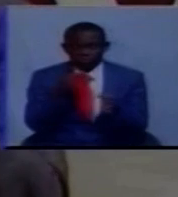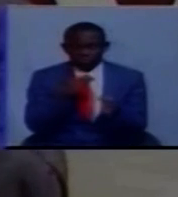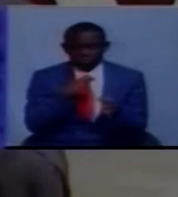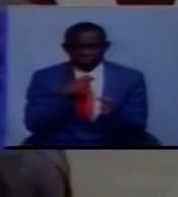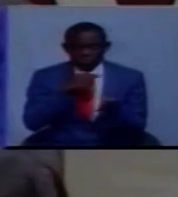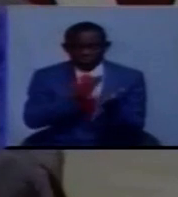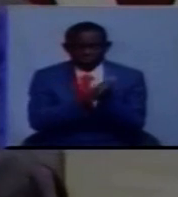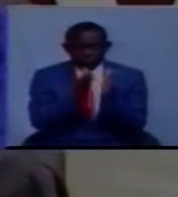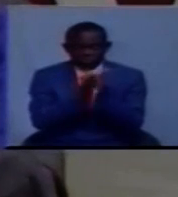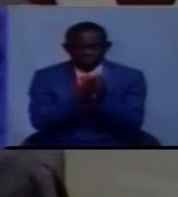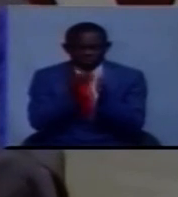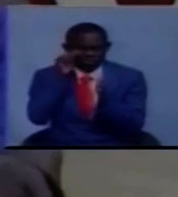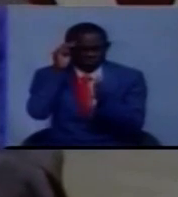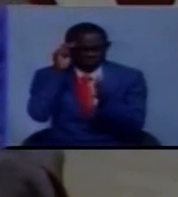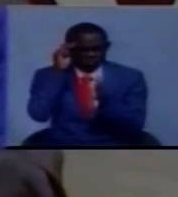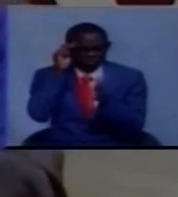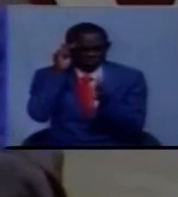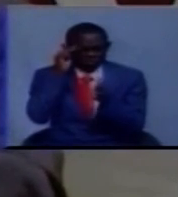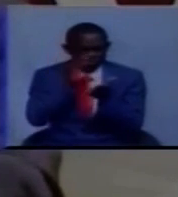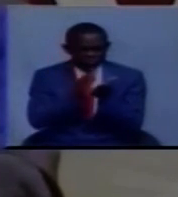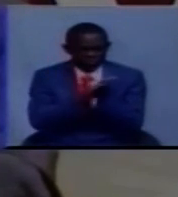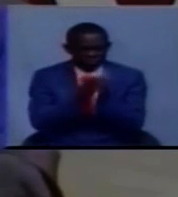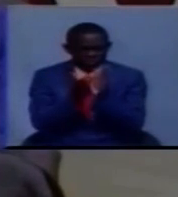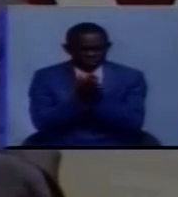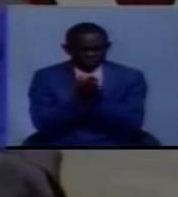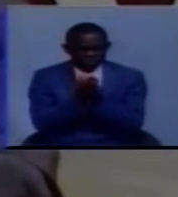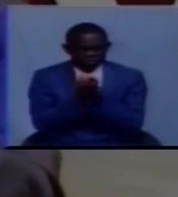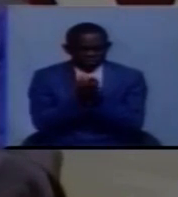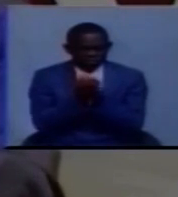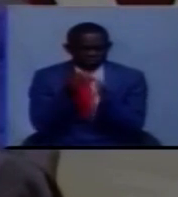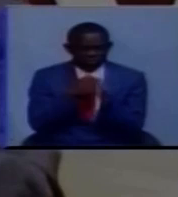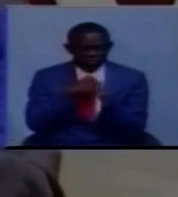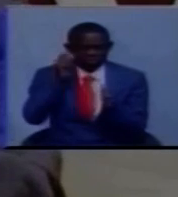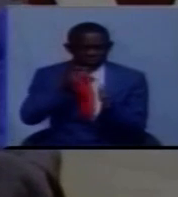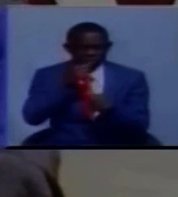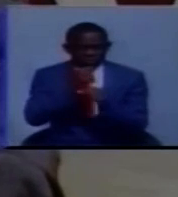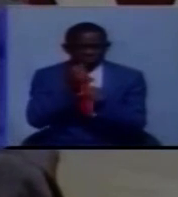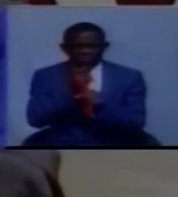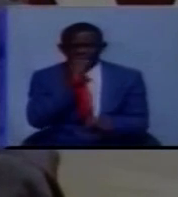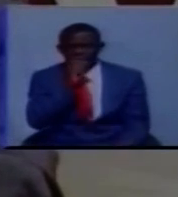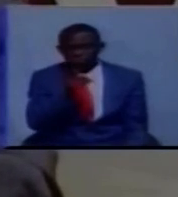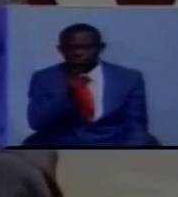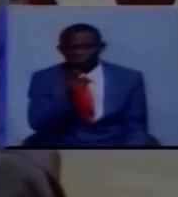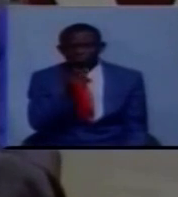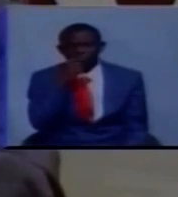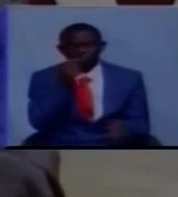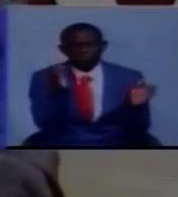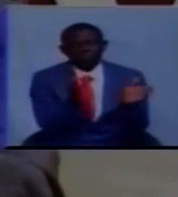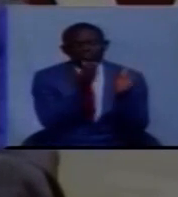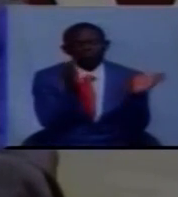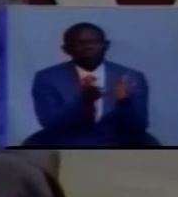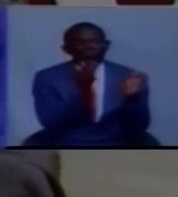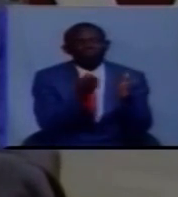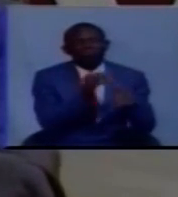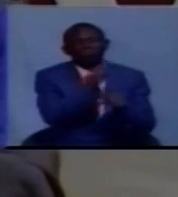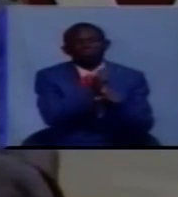and you put the performance appraisals at the end of this year or whatever. We are not protecting people who are undisciplined. We